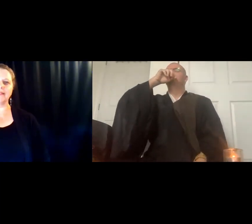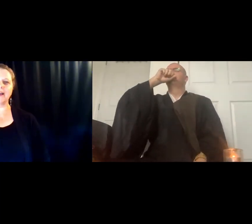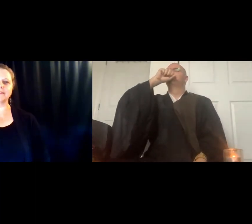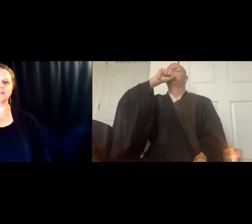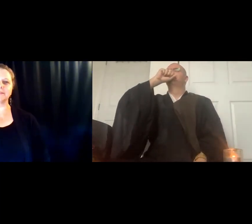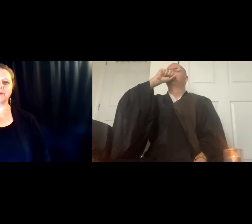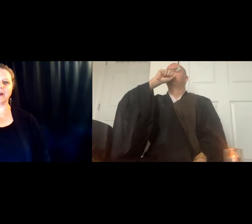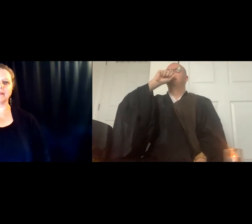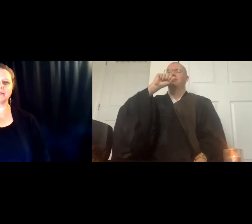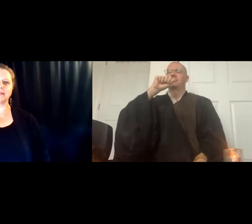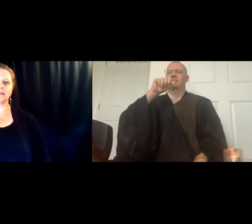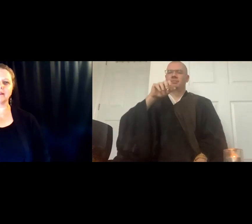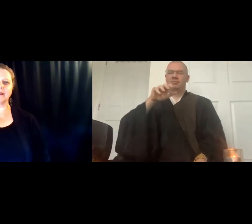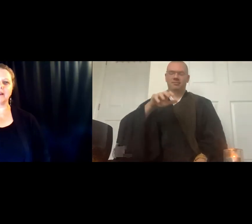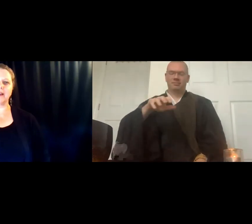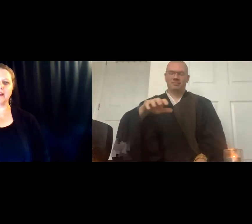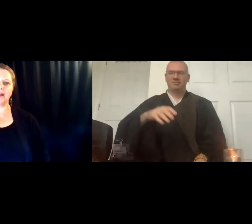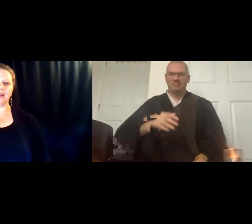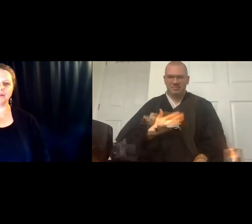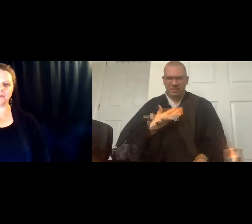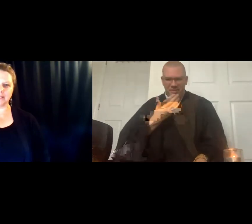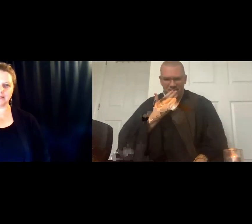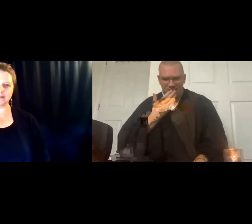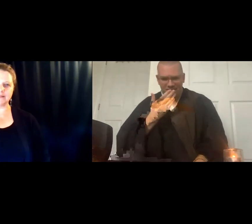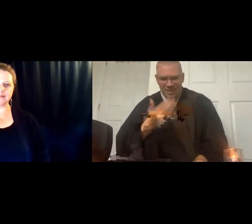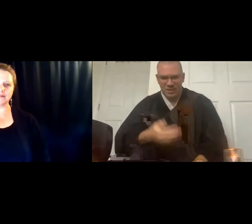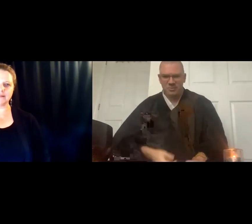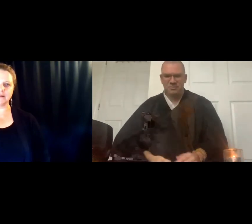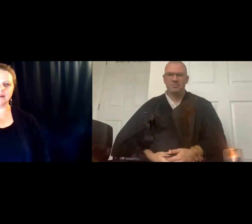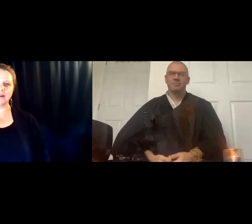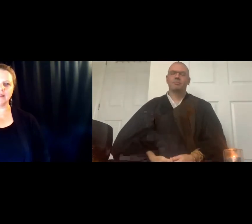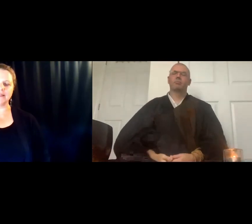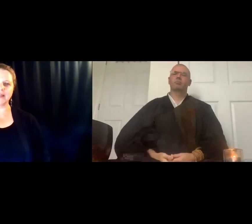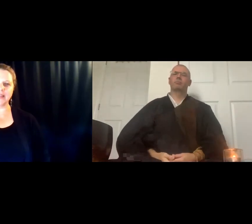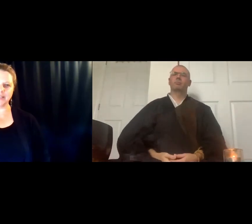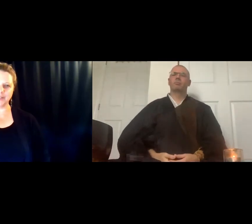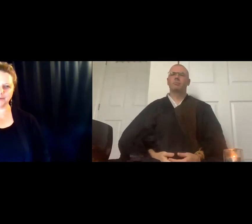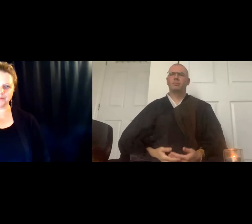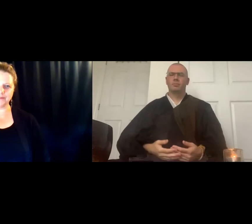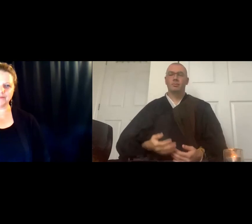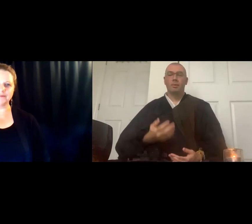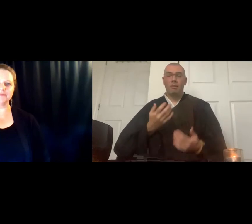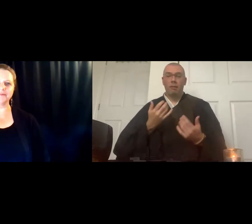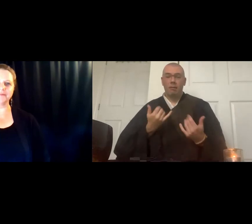And one last deep breath and release. Thank you.